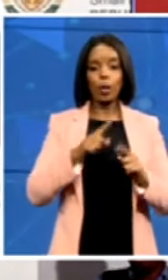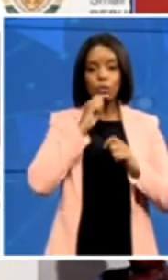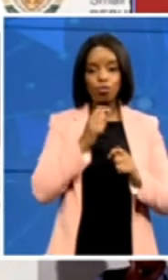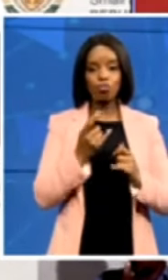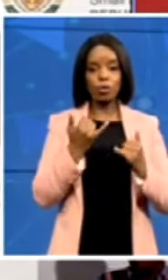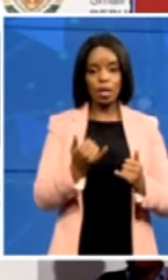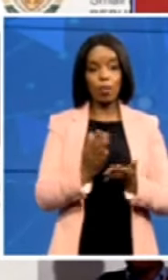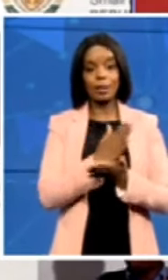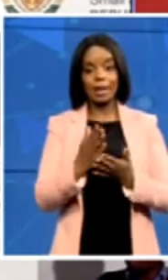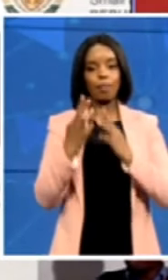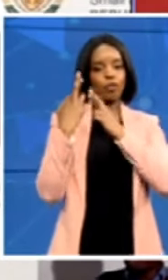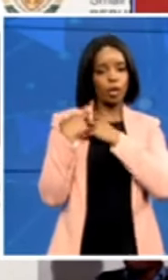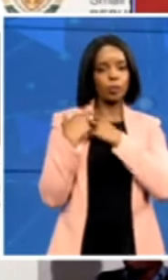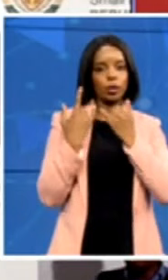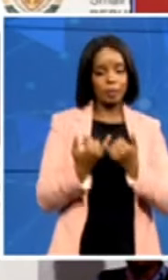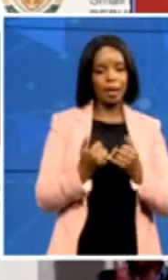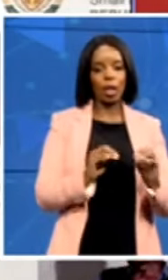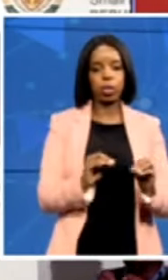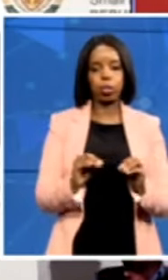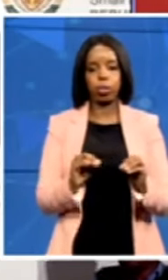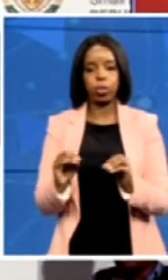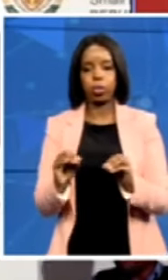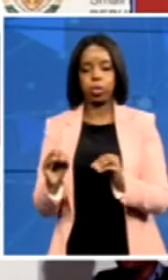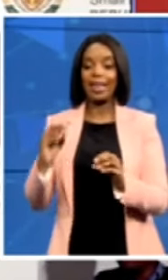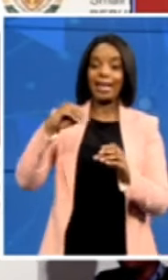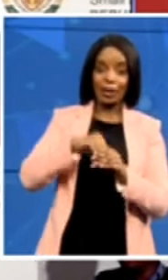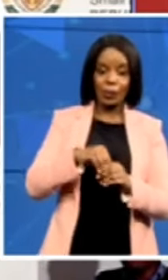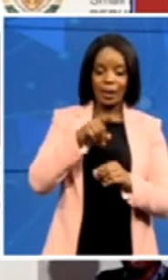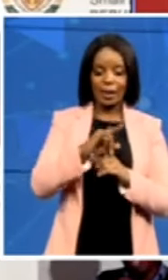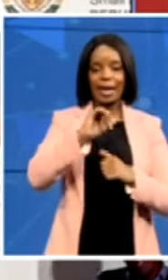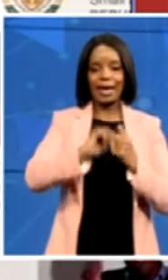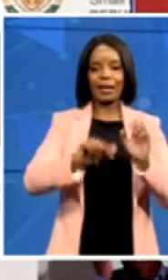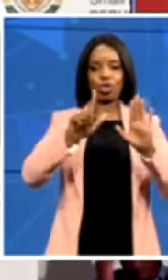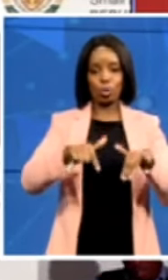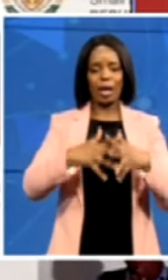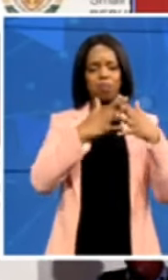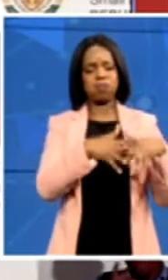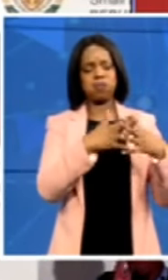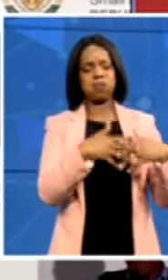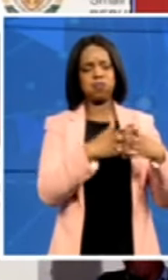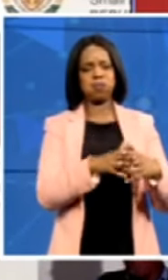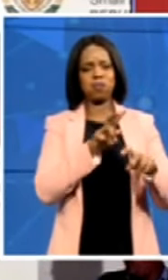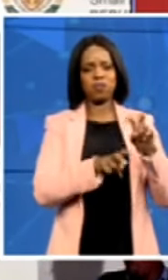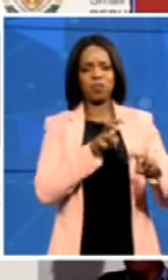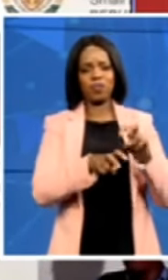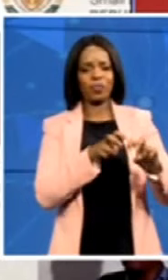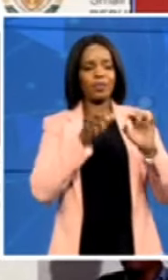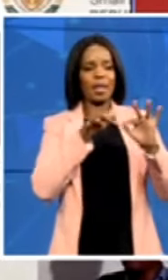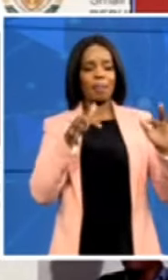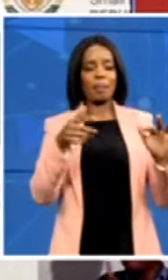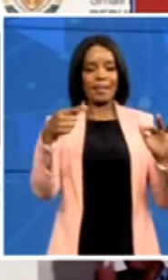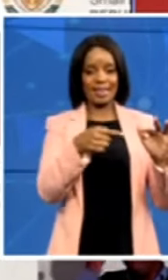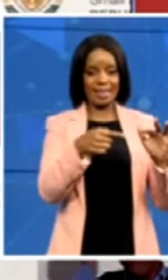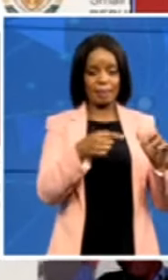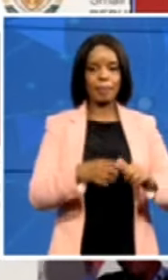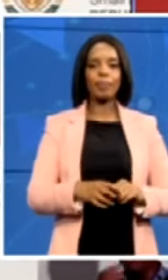the July unrest that we're talking about. But as much as I say that, there is commitment in government, which is why we